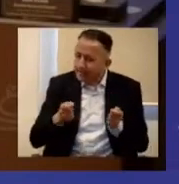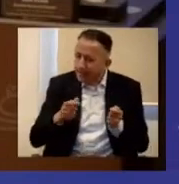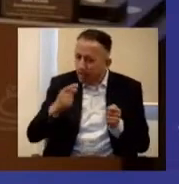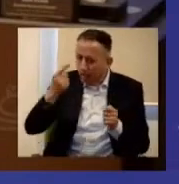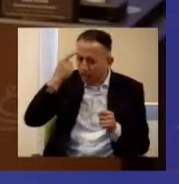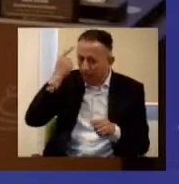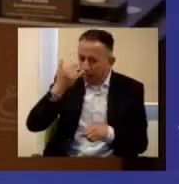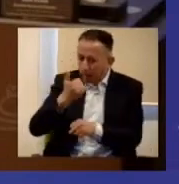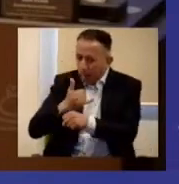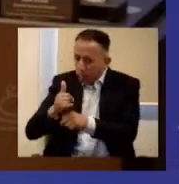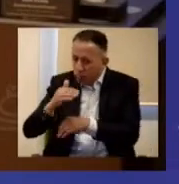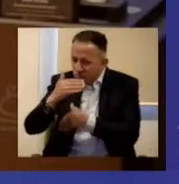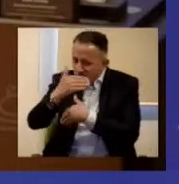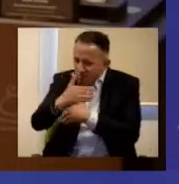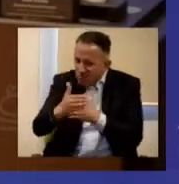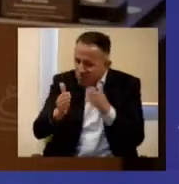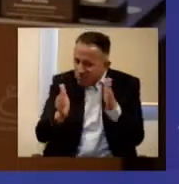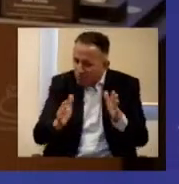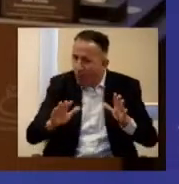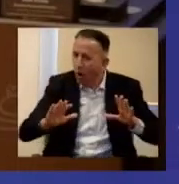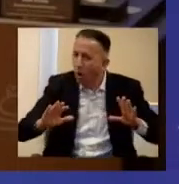in the governance regarding to AI?